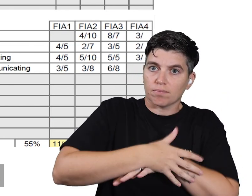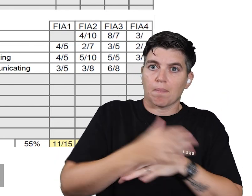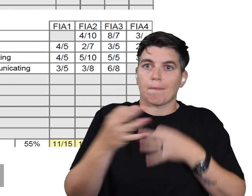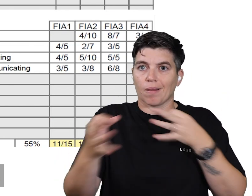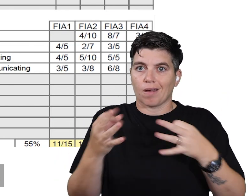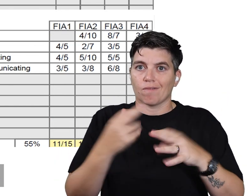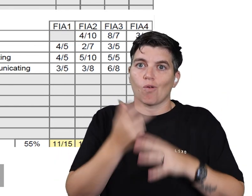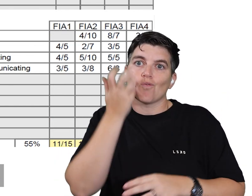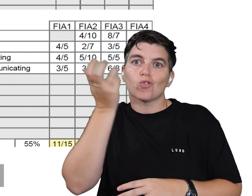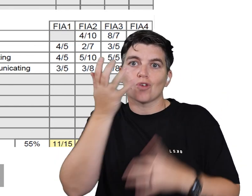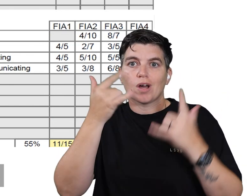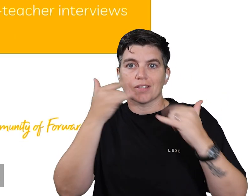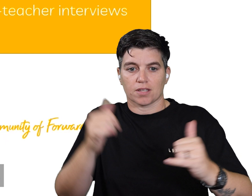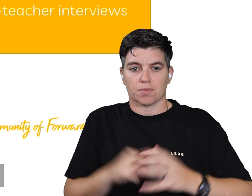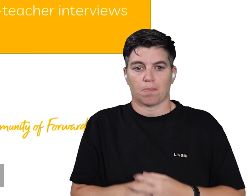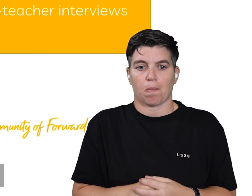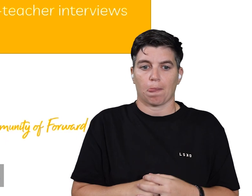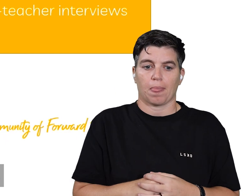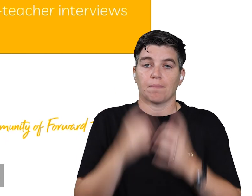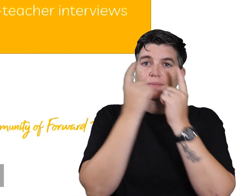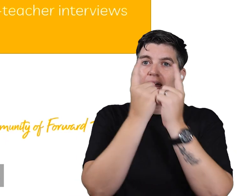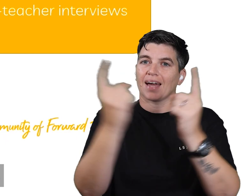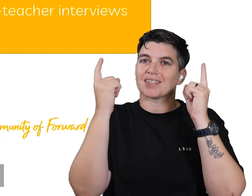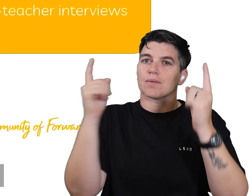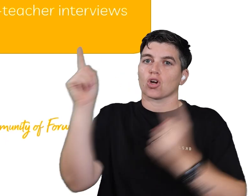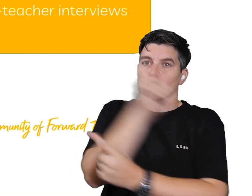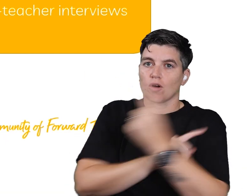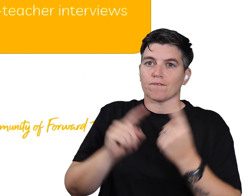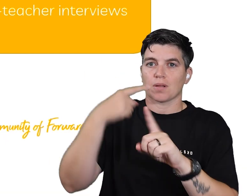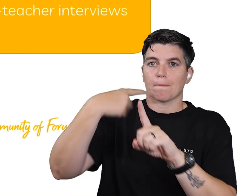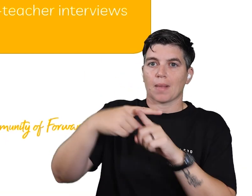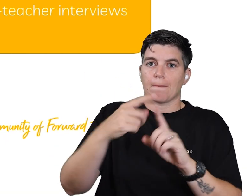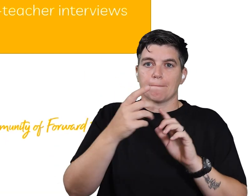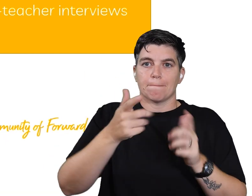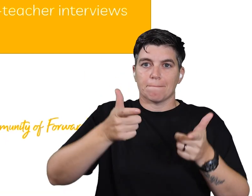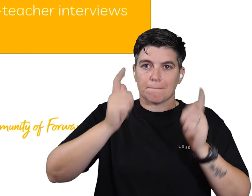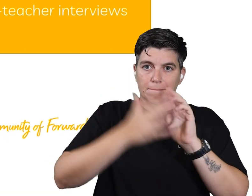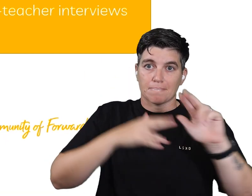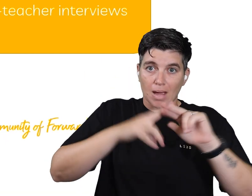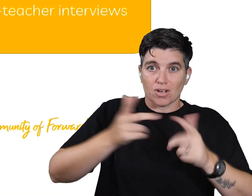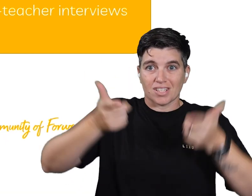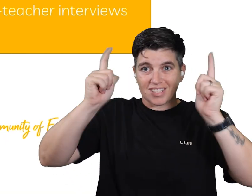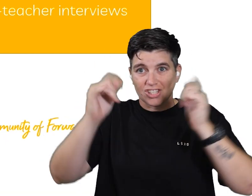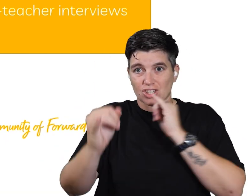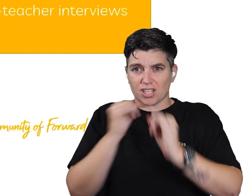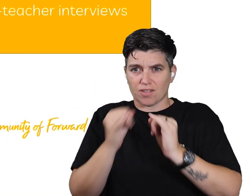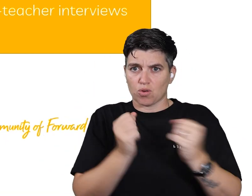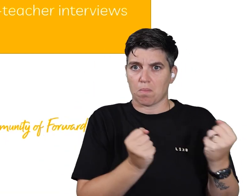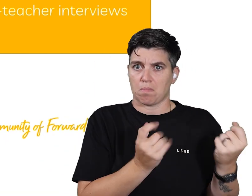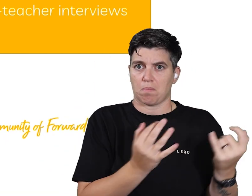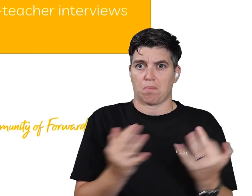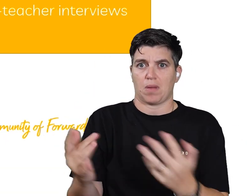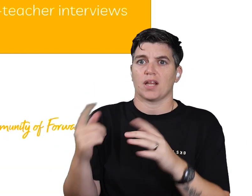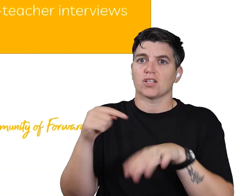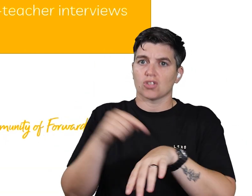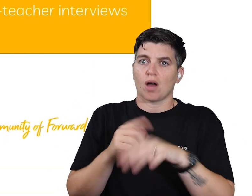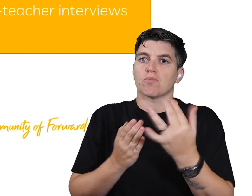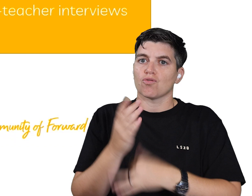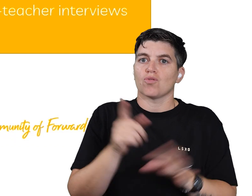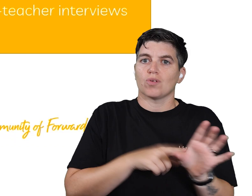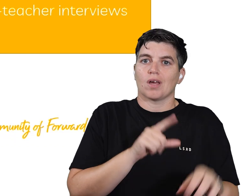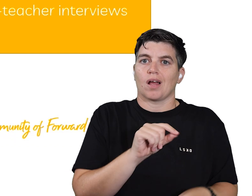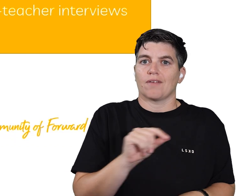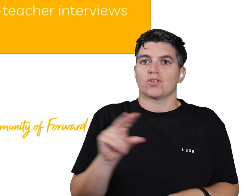feedback, performance, and plan for future improvement. Finally, academic conferences and parent-teacher interviews are offered on